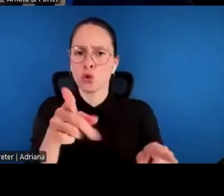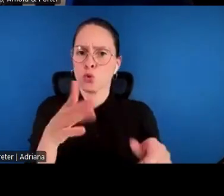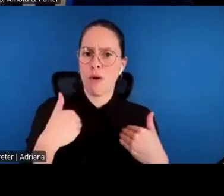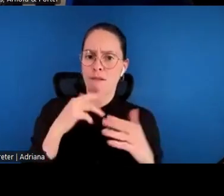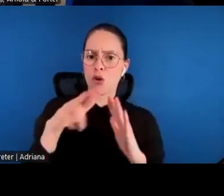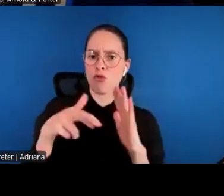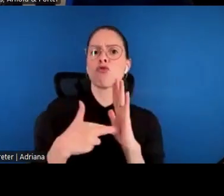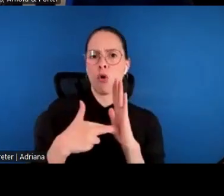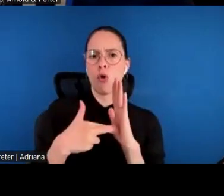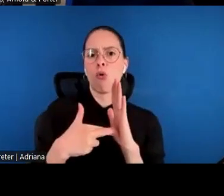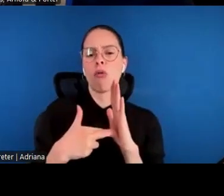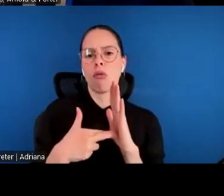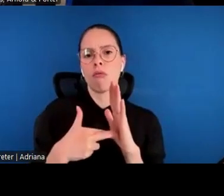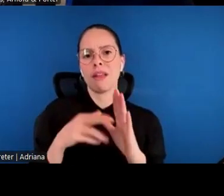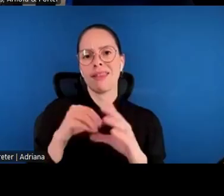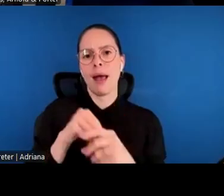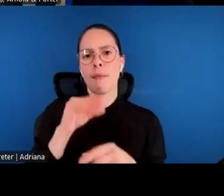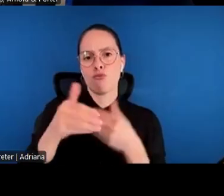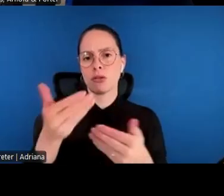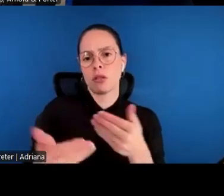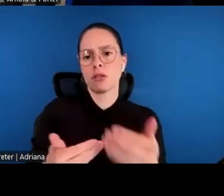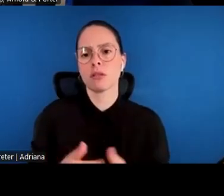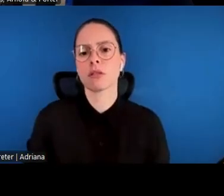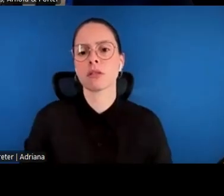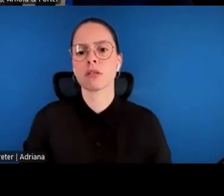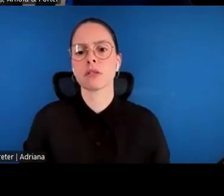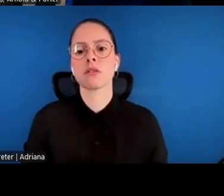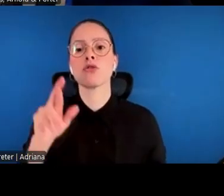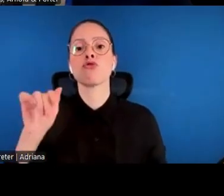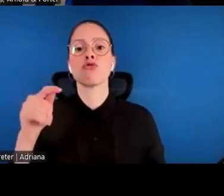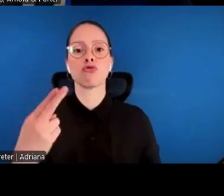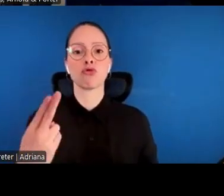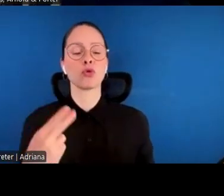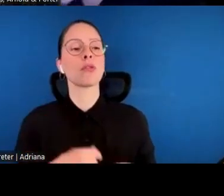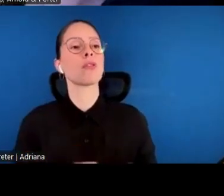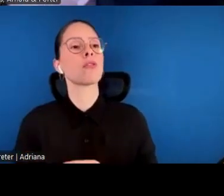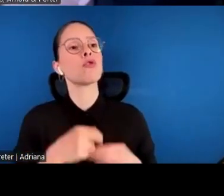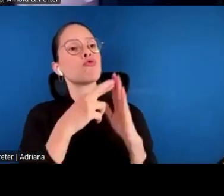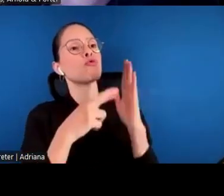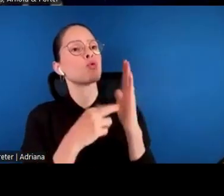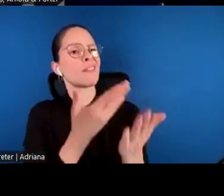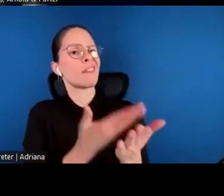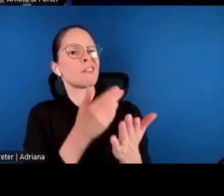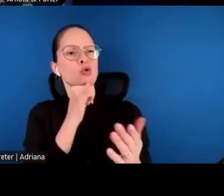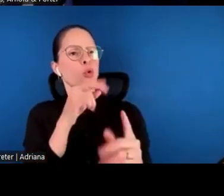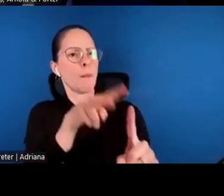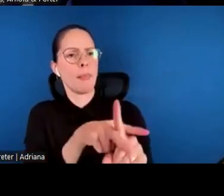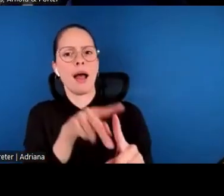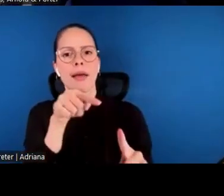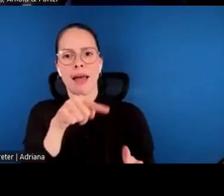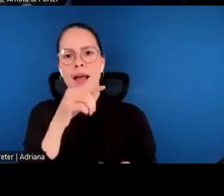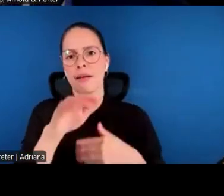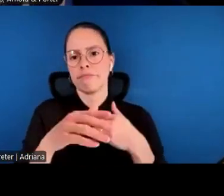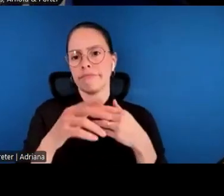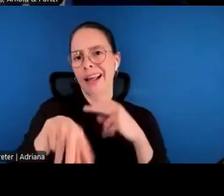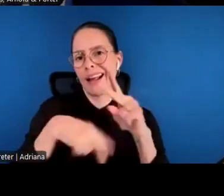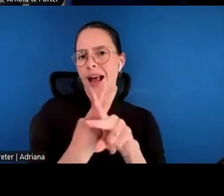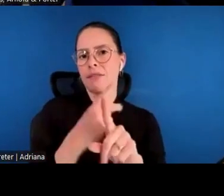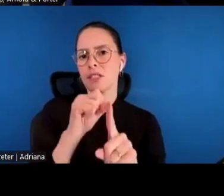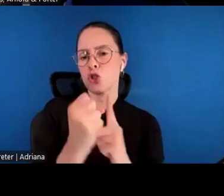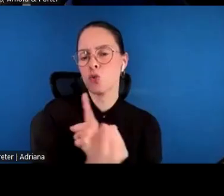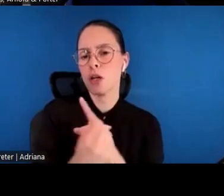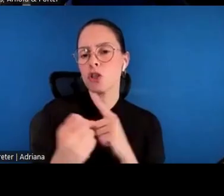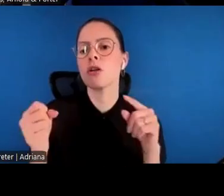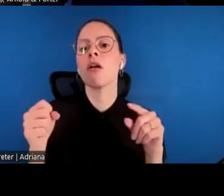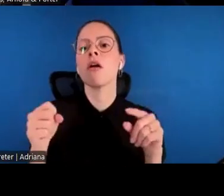in that process. Yes, and the rules of evidence don't apply in those proceedings, and there's a lot that can be said and a lot of impact that can be made